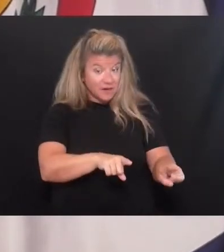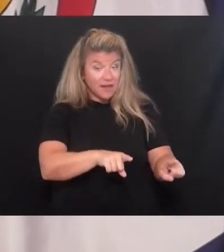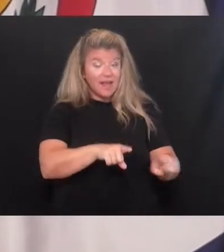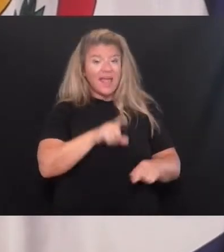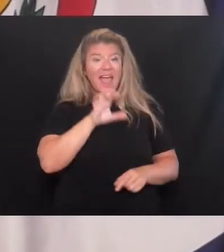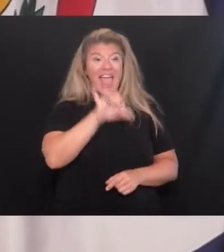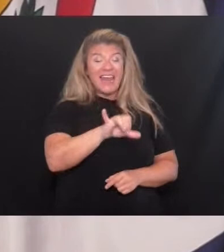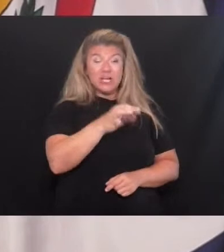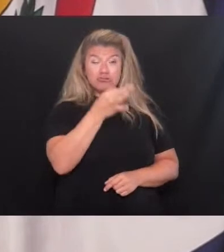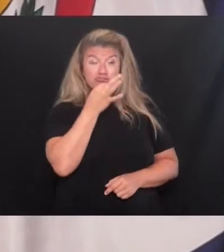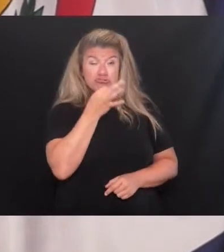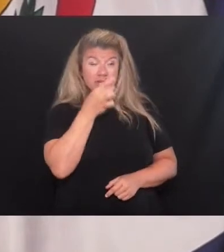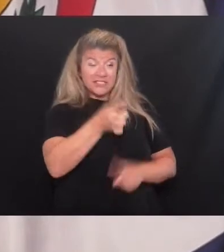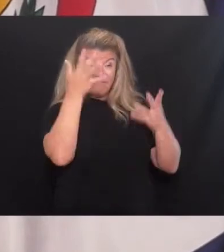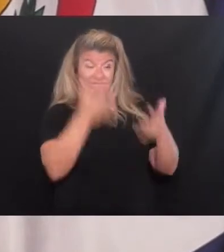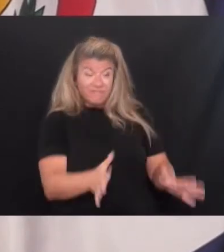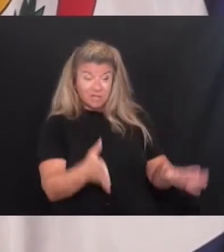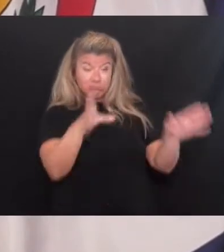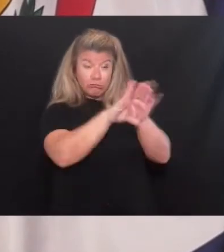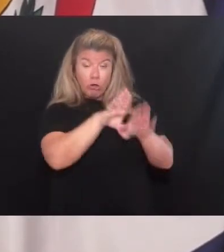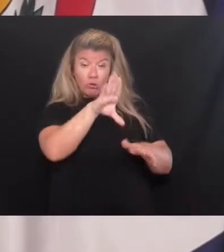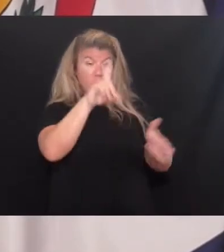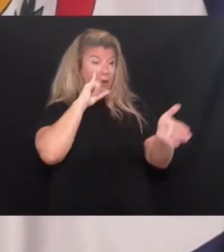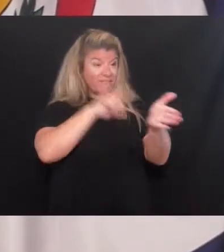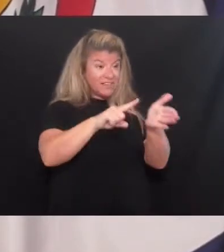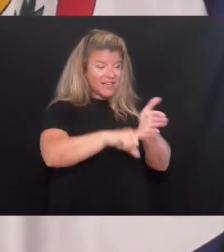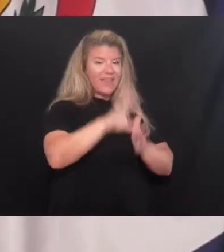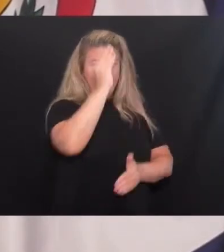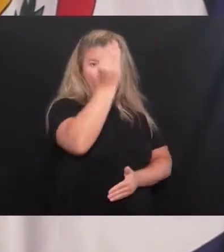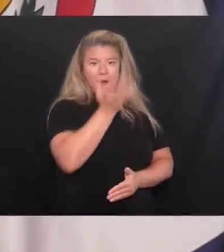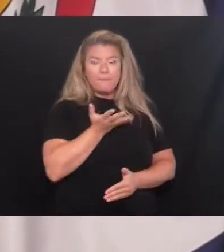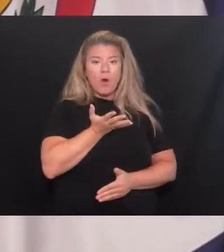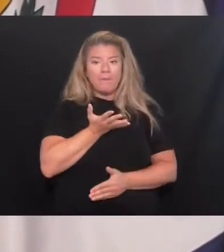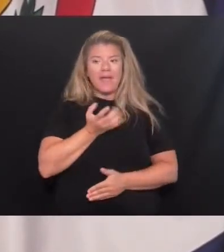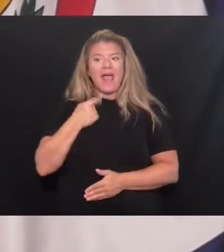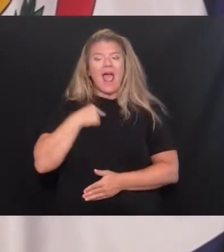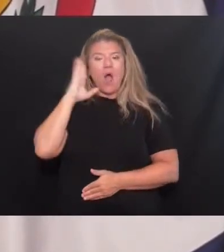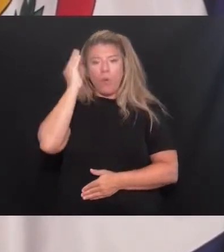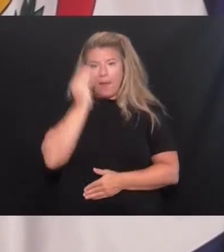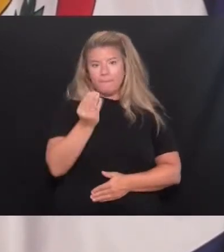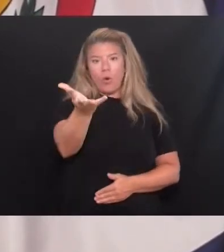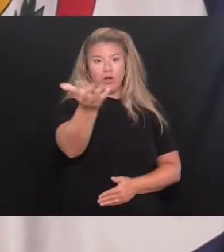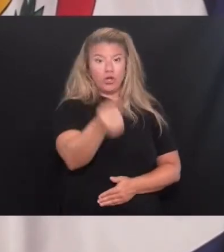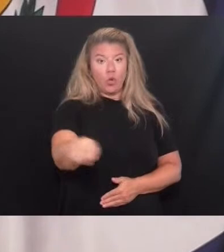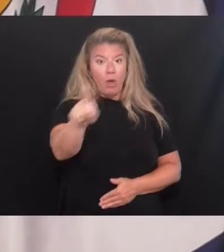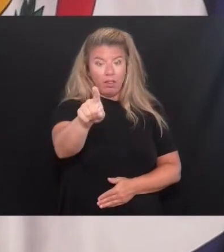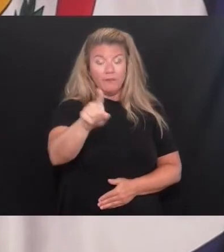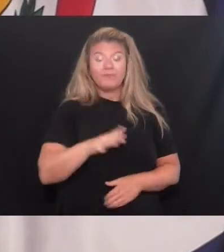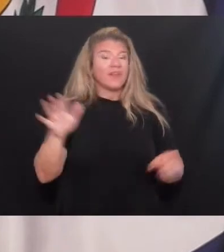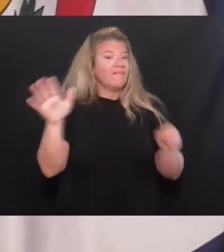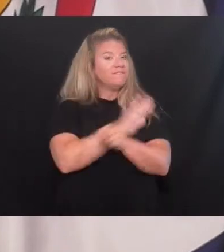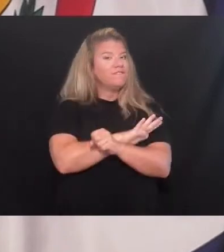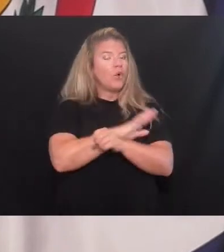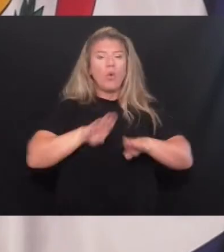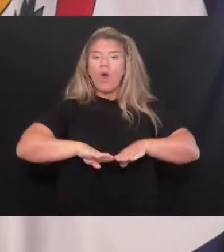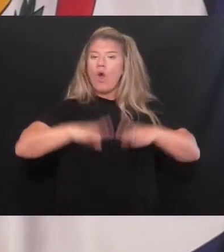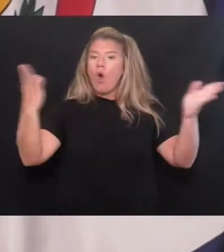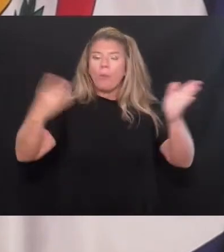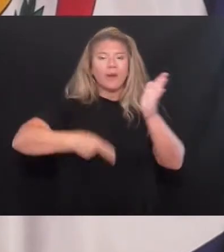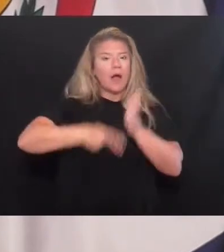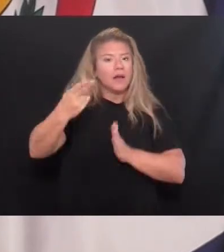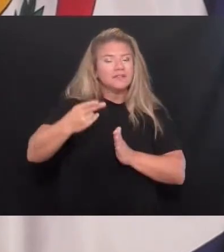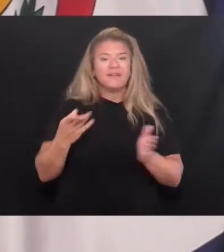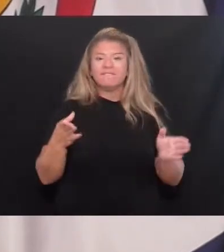And as soon as they conclude that investigation, they'll report it to me, and we'll report it to everyone. Full transparency.